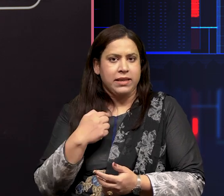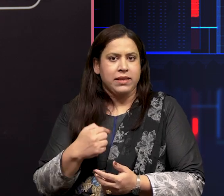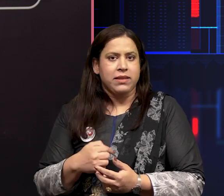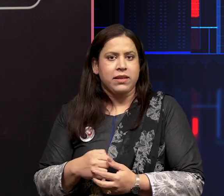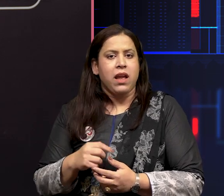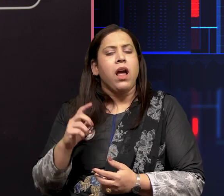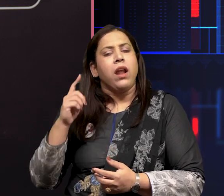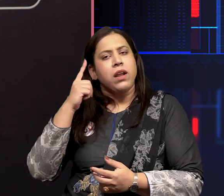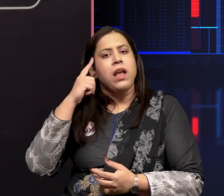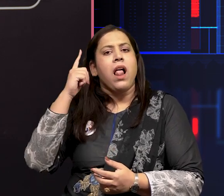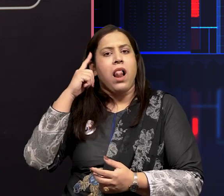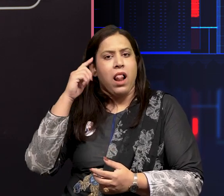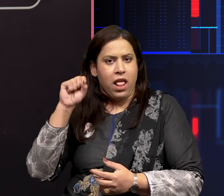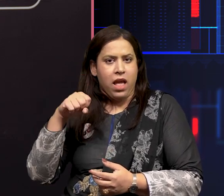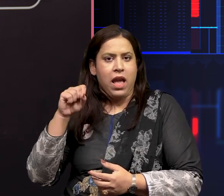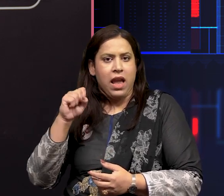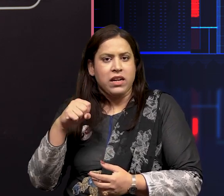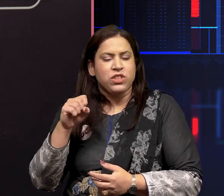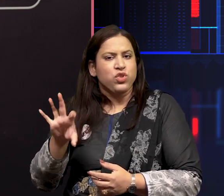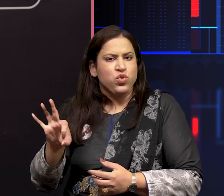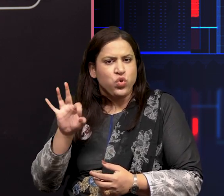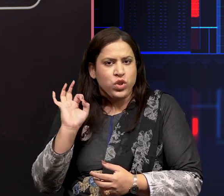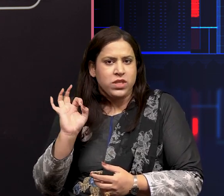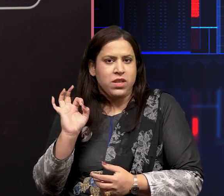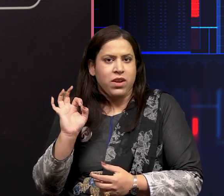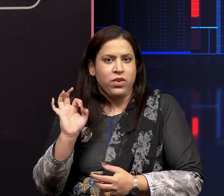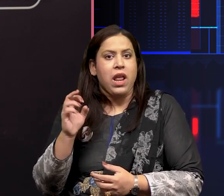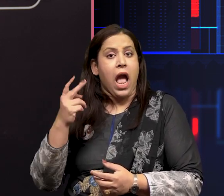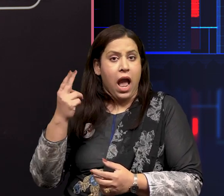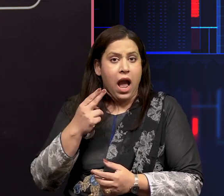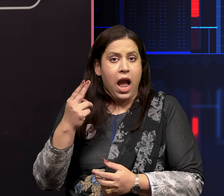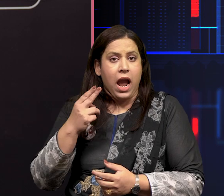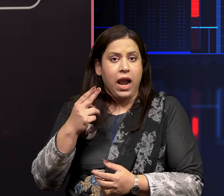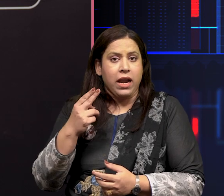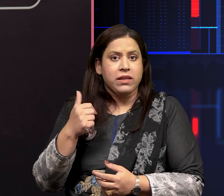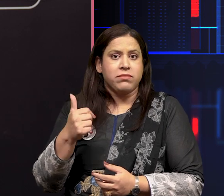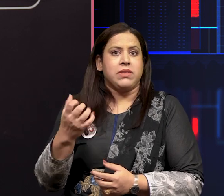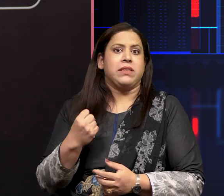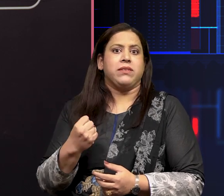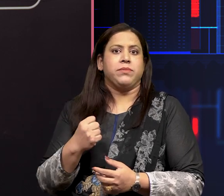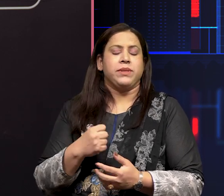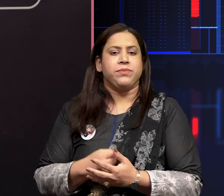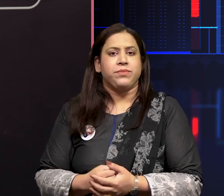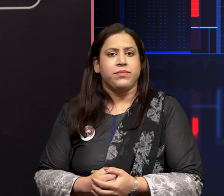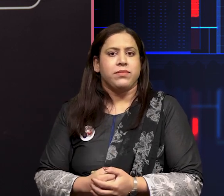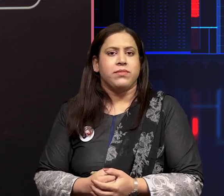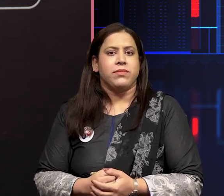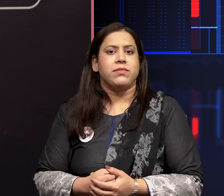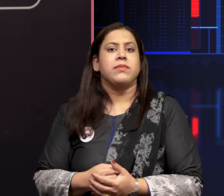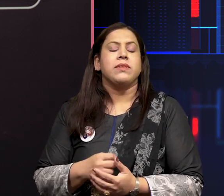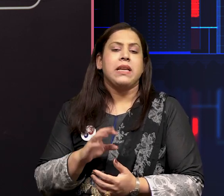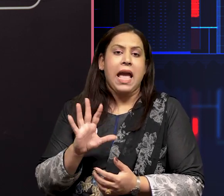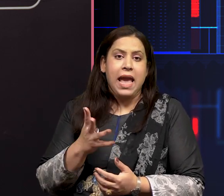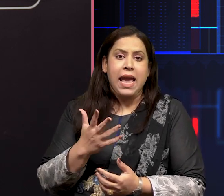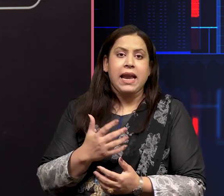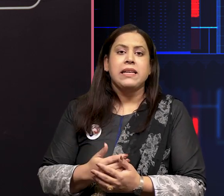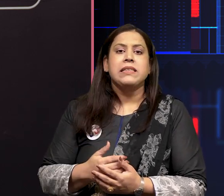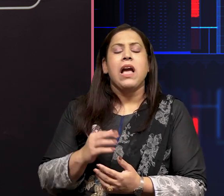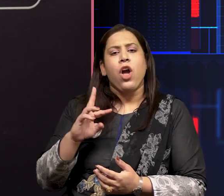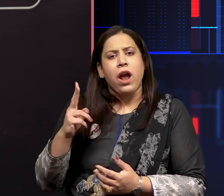person. I observed things and I indulged into things which I